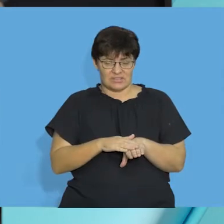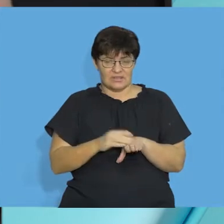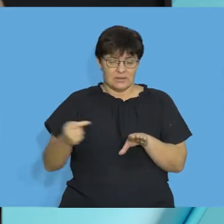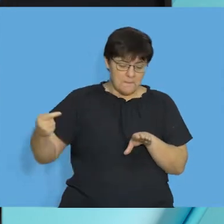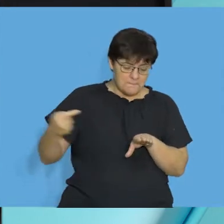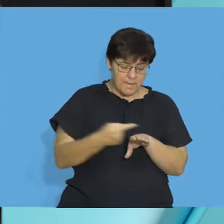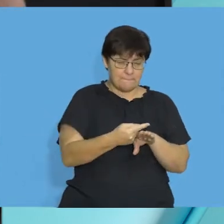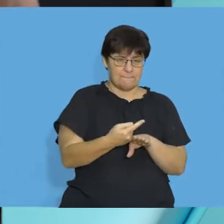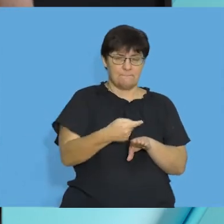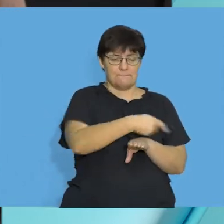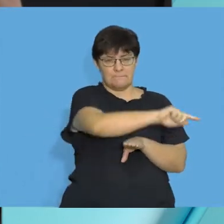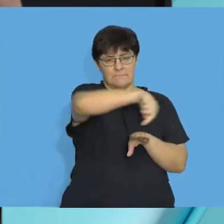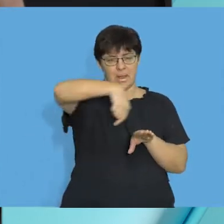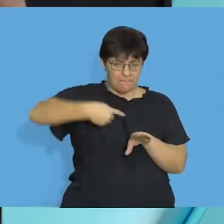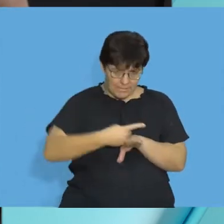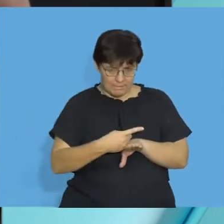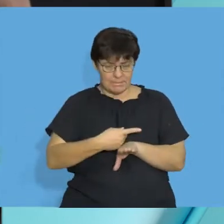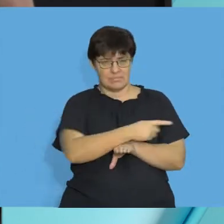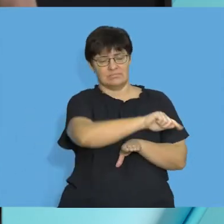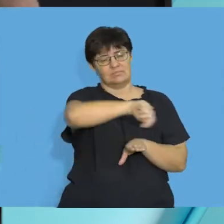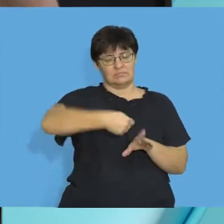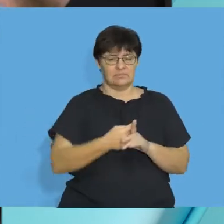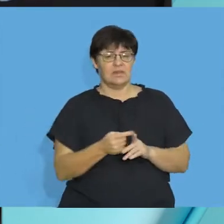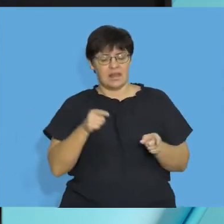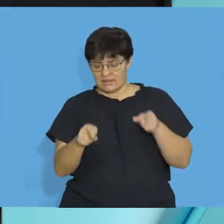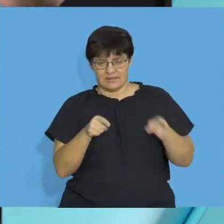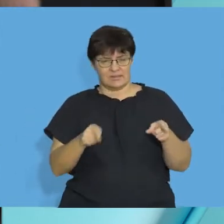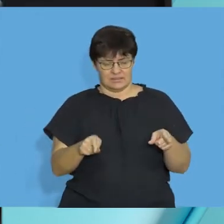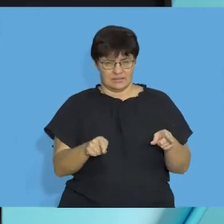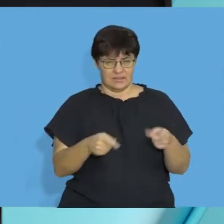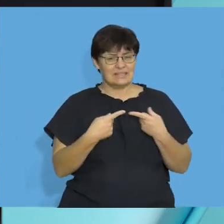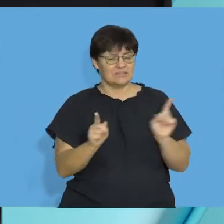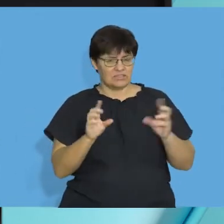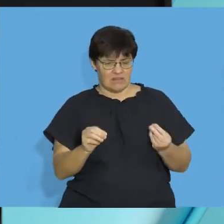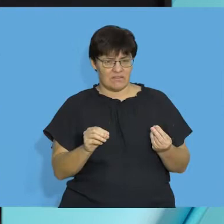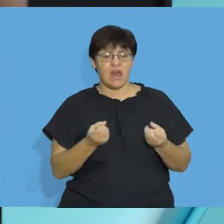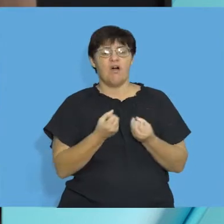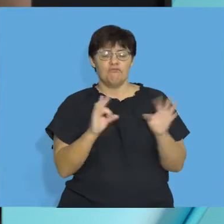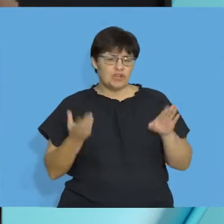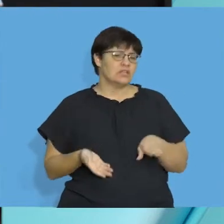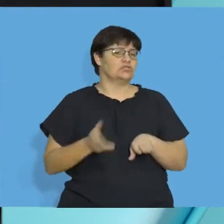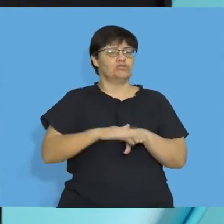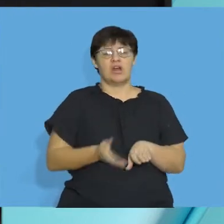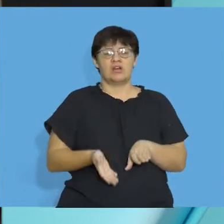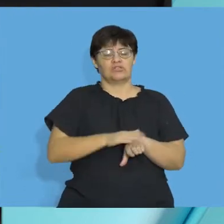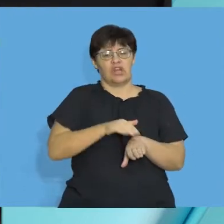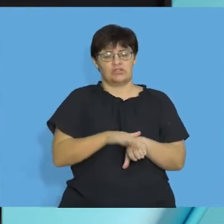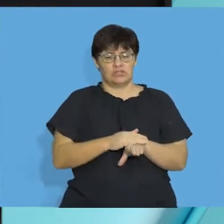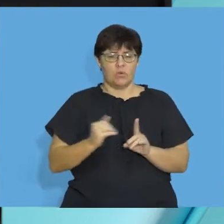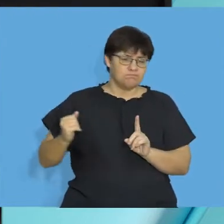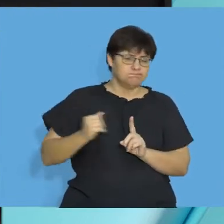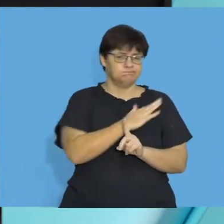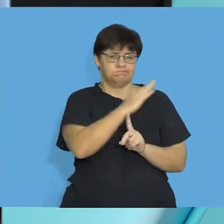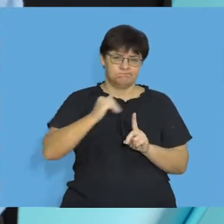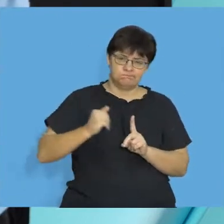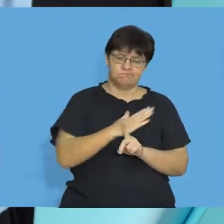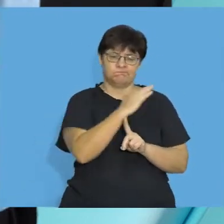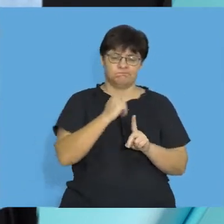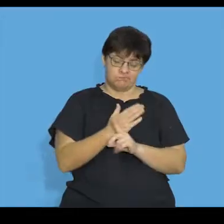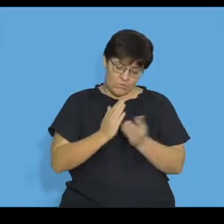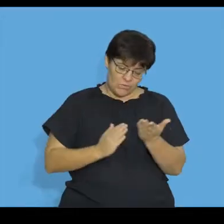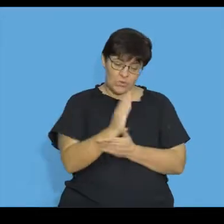a conductor that has a potential difference across the ends, and there are free moving charges, or a current that is passing through that